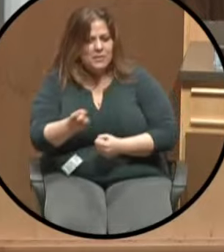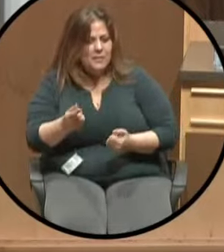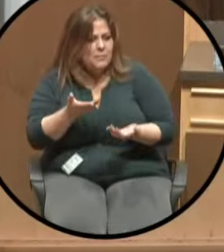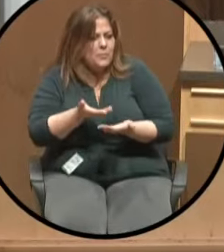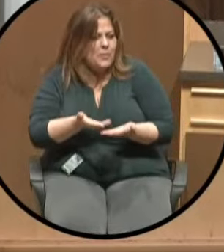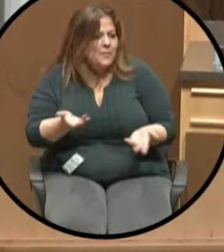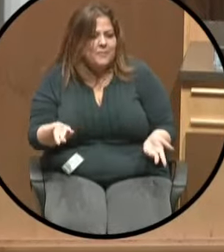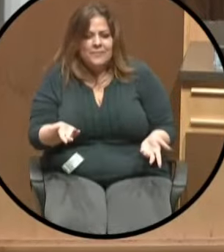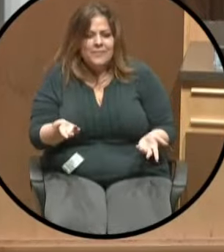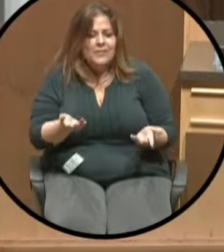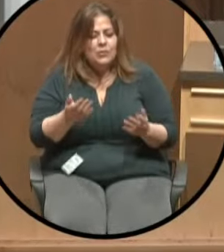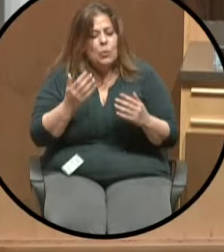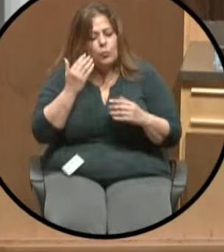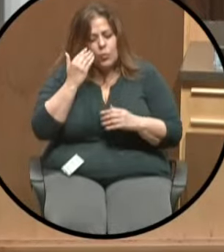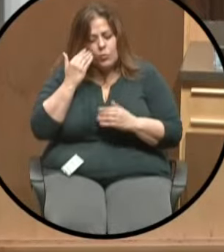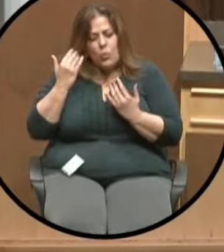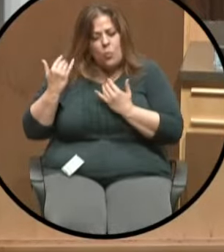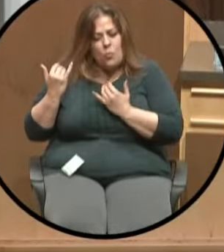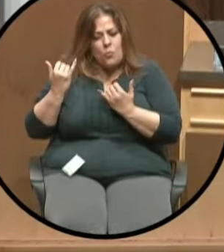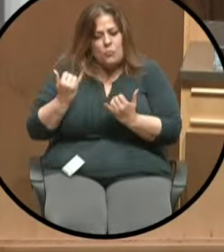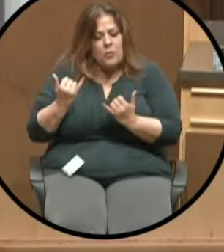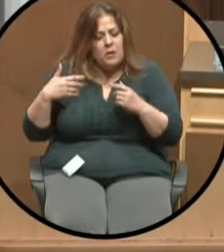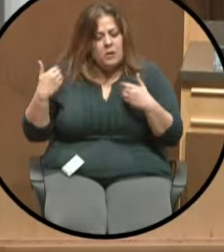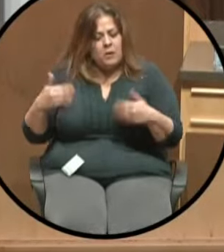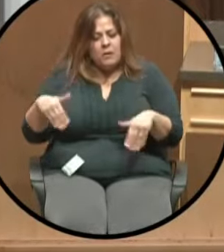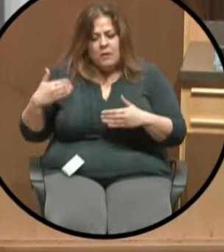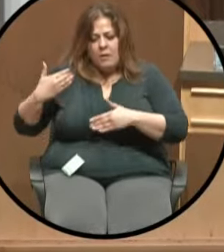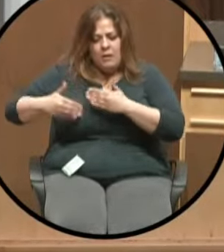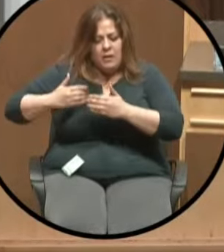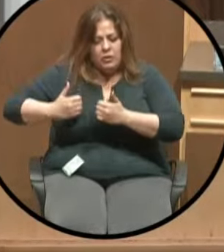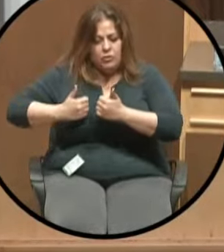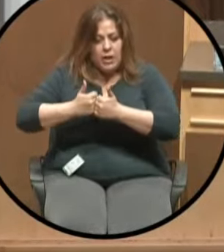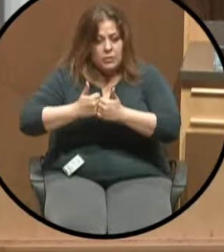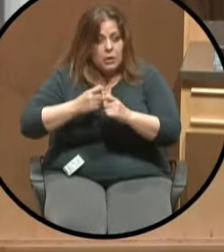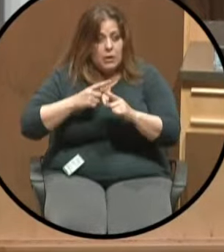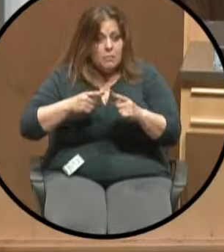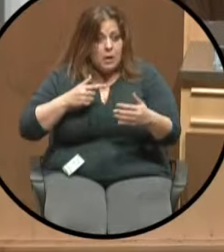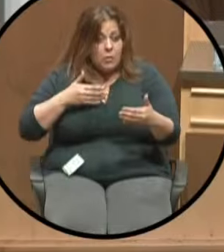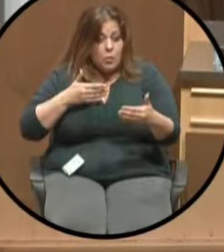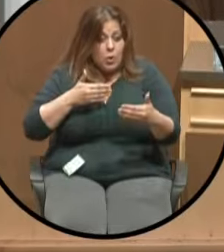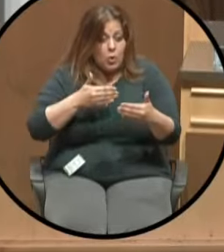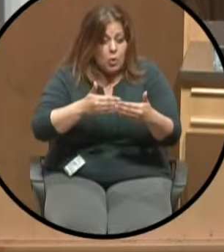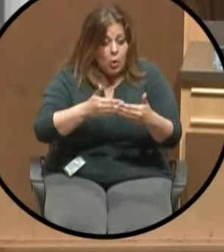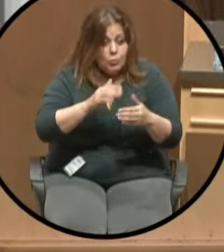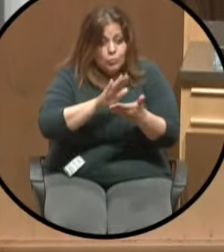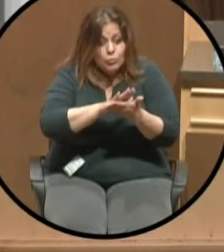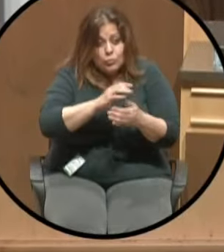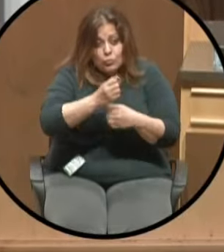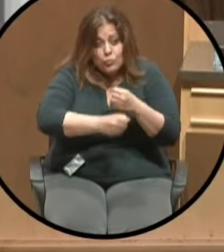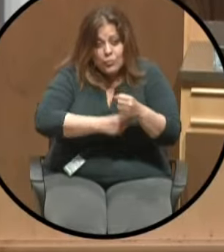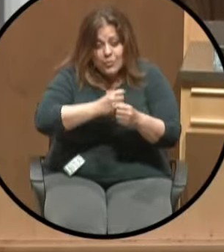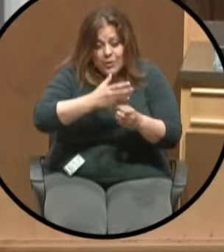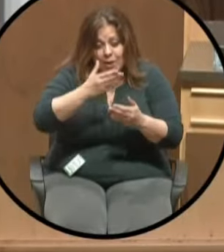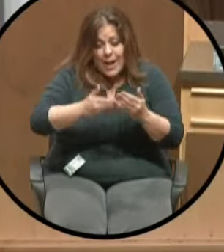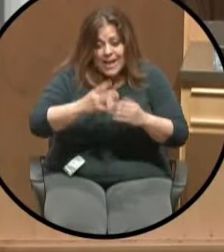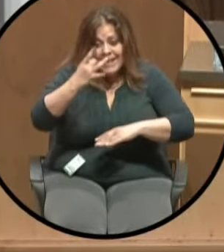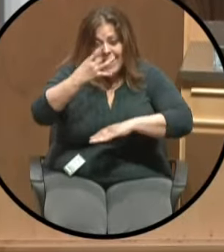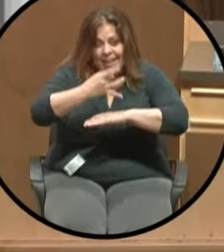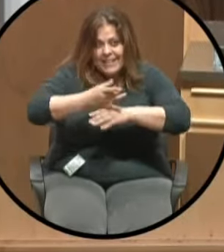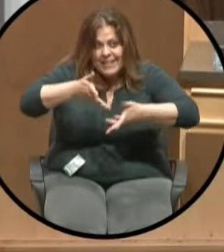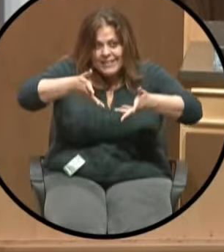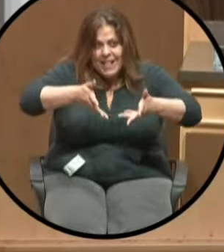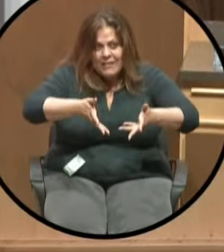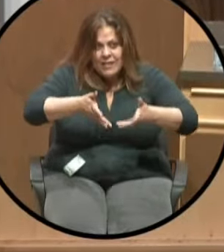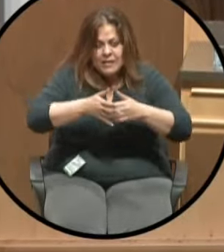recognize this has been a very challenging time, but you're 8 days away from the end of the school year, and just think of everything you've done to get